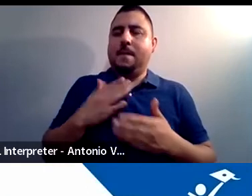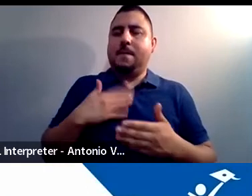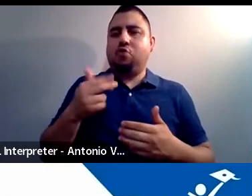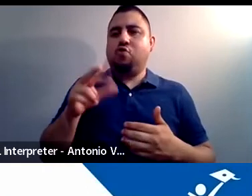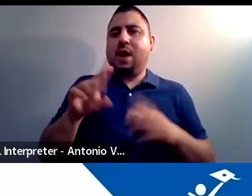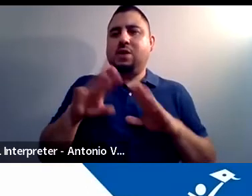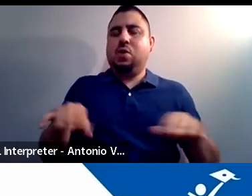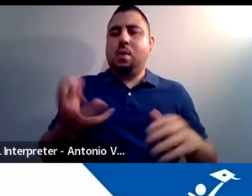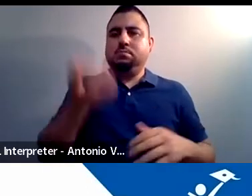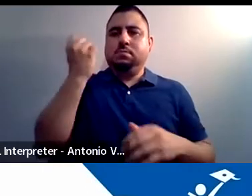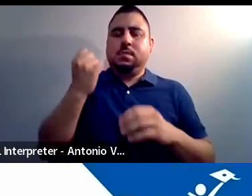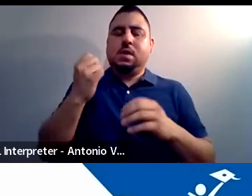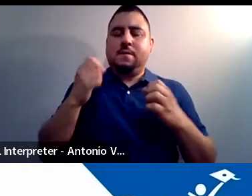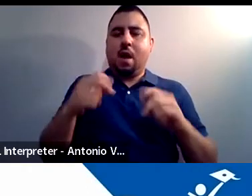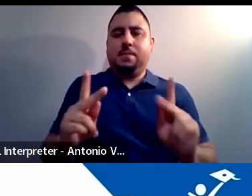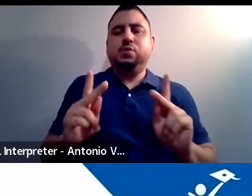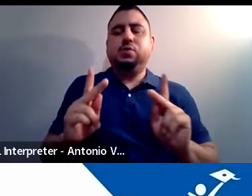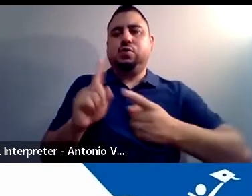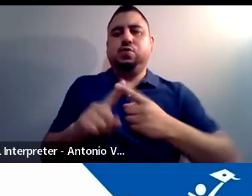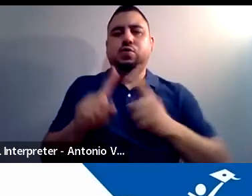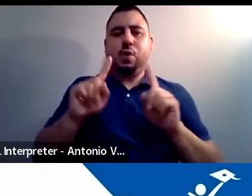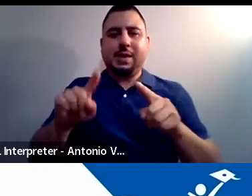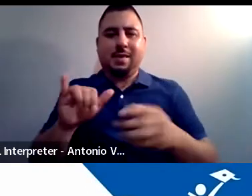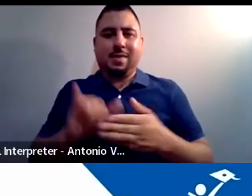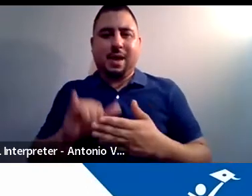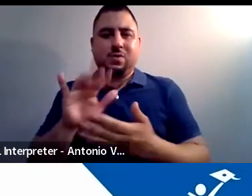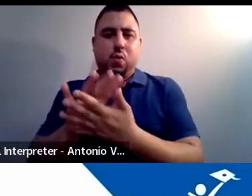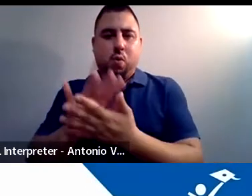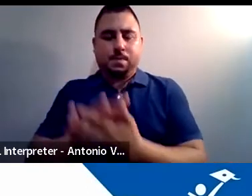would be deprived of the opportunity to attend that very school.